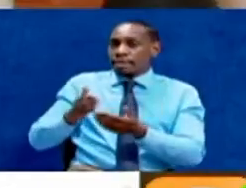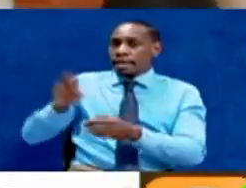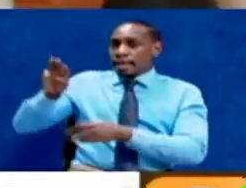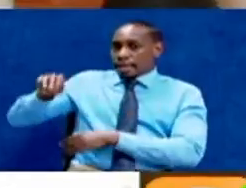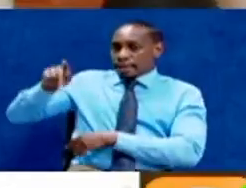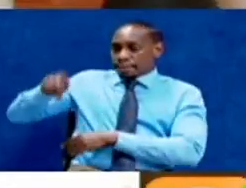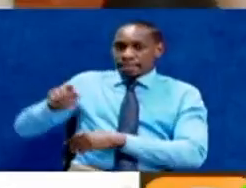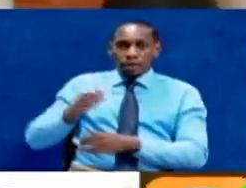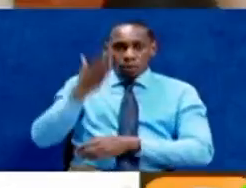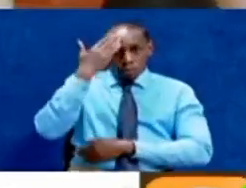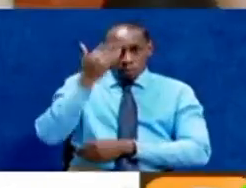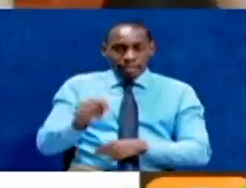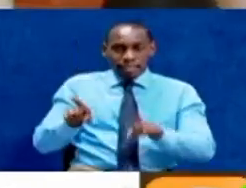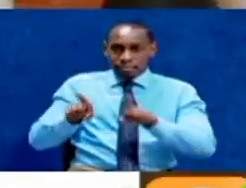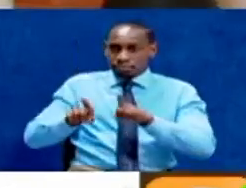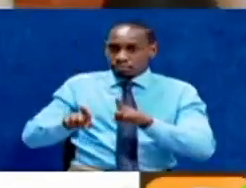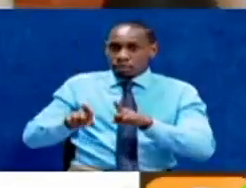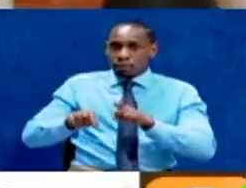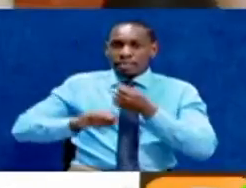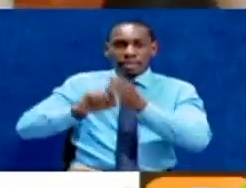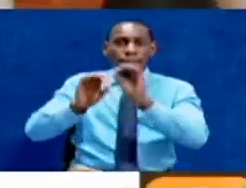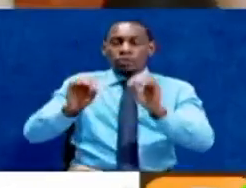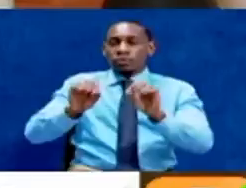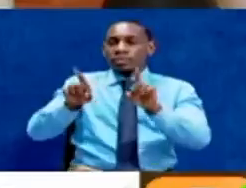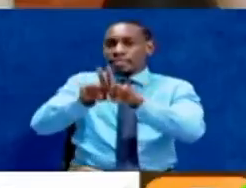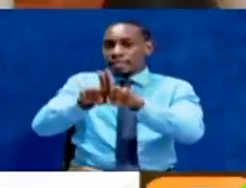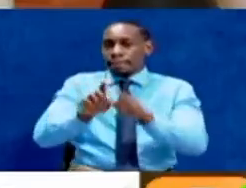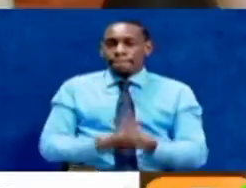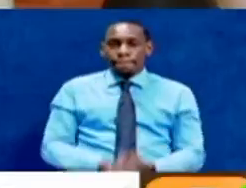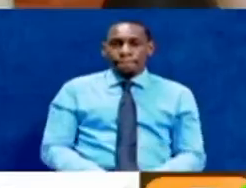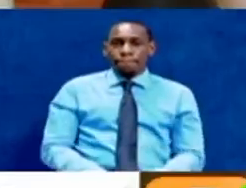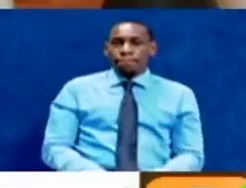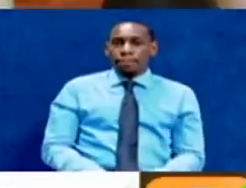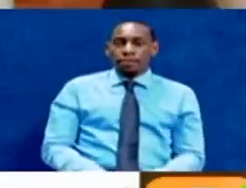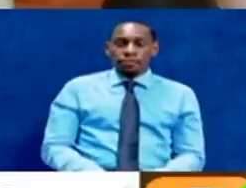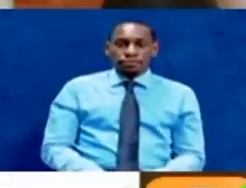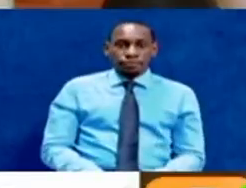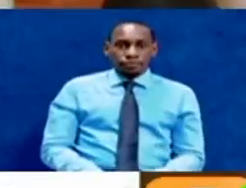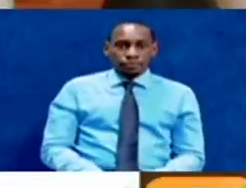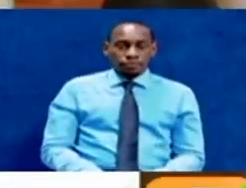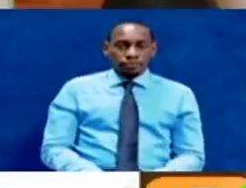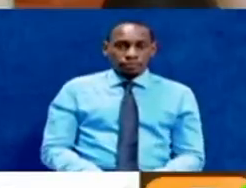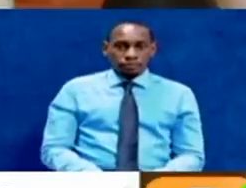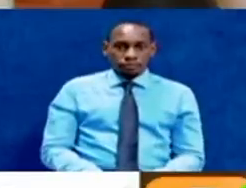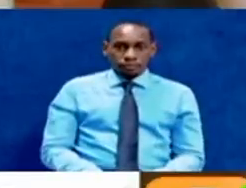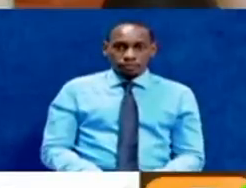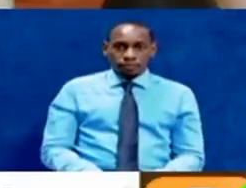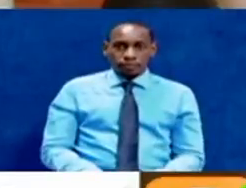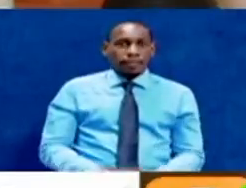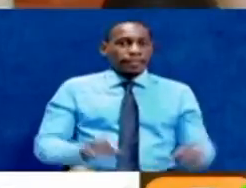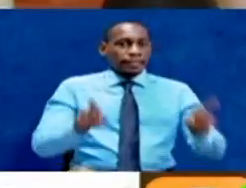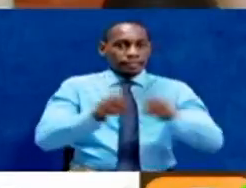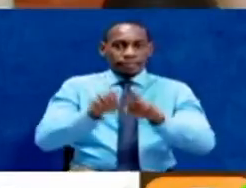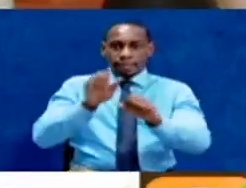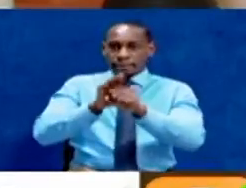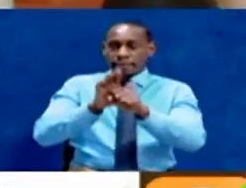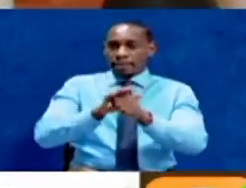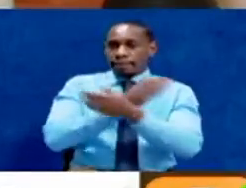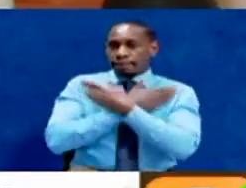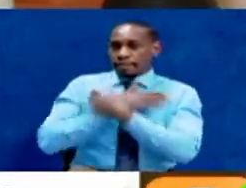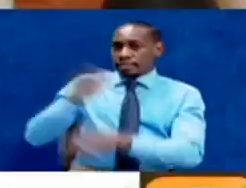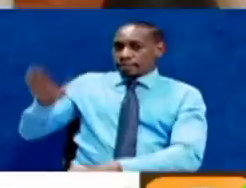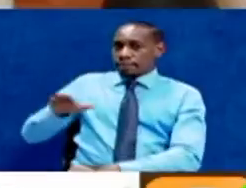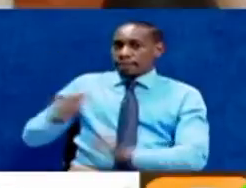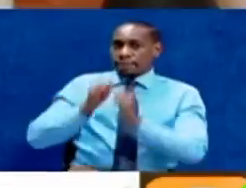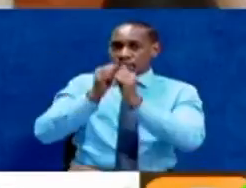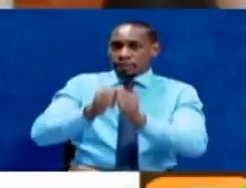parliamentarian like yourself. Okay. Why don't you just support them? Why do you want to take this to look like you are being belittled, while a lot of your colleagues who are in parliament